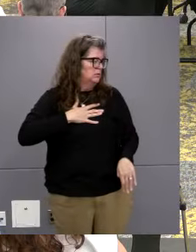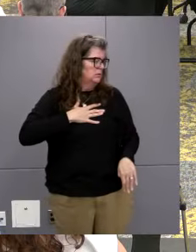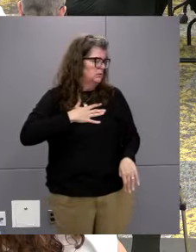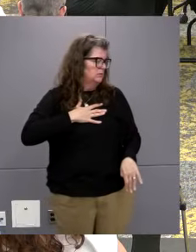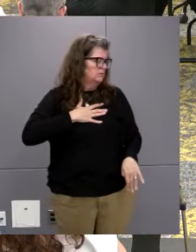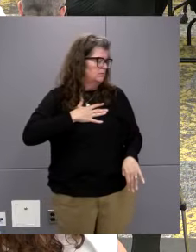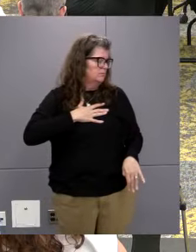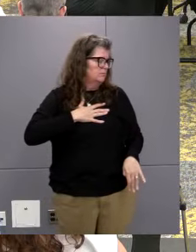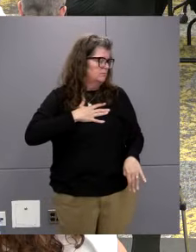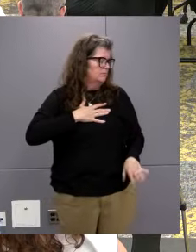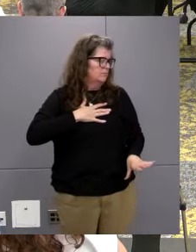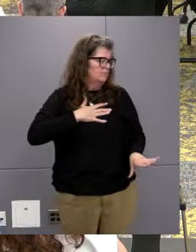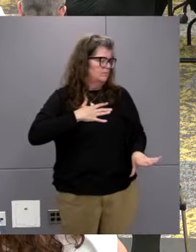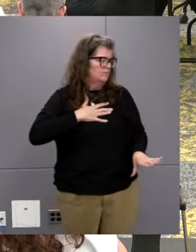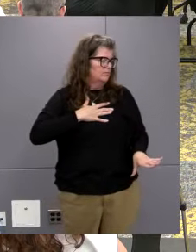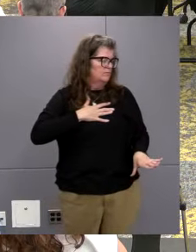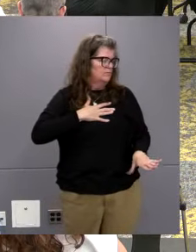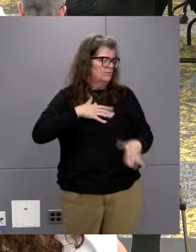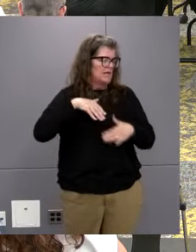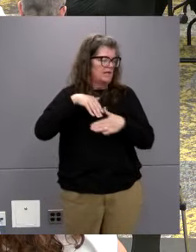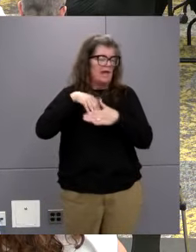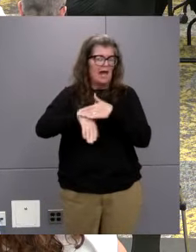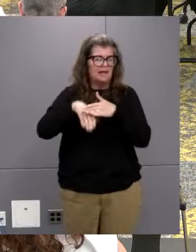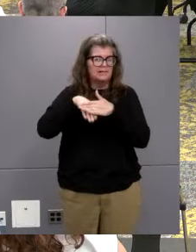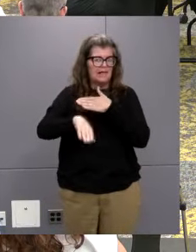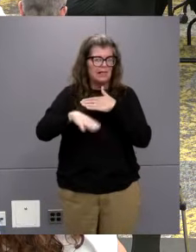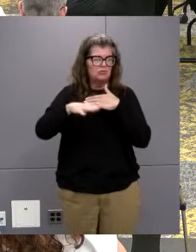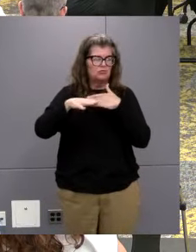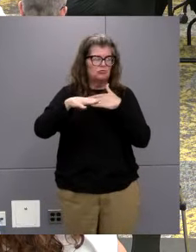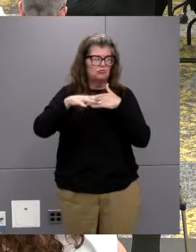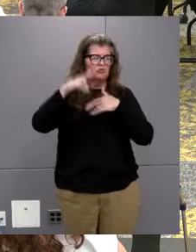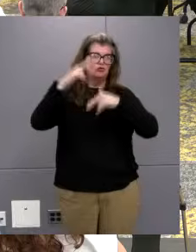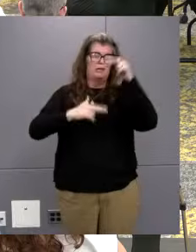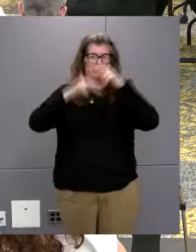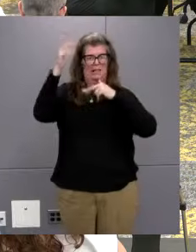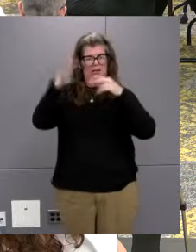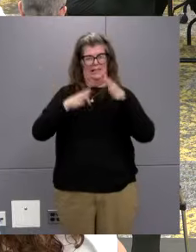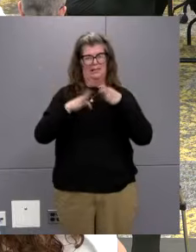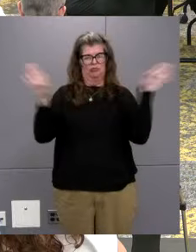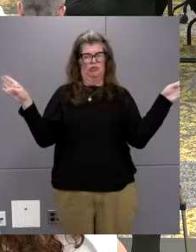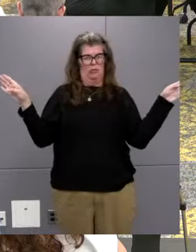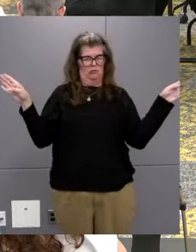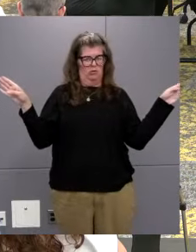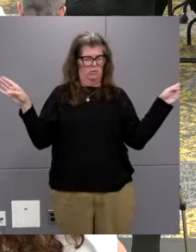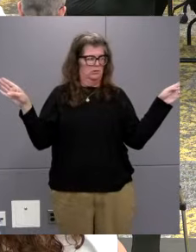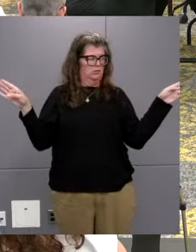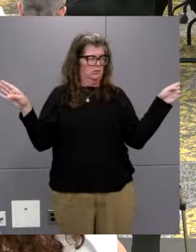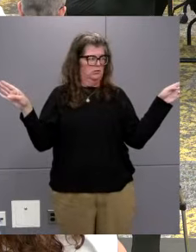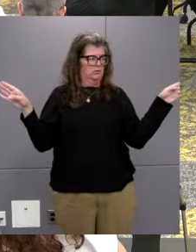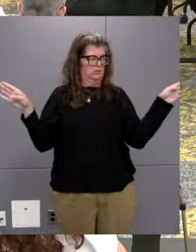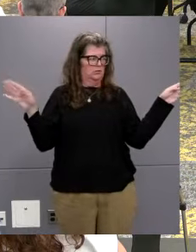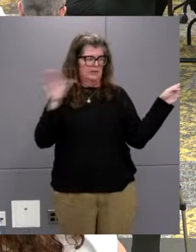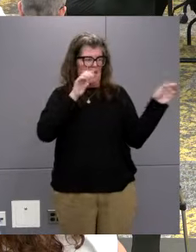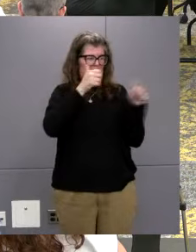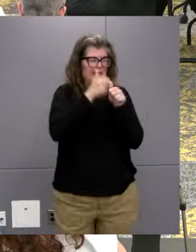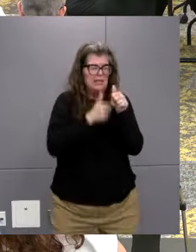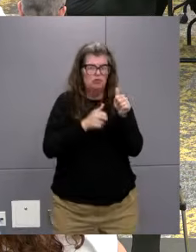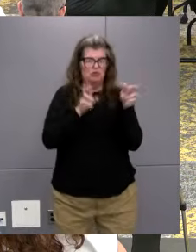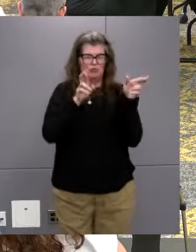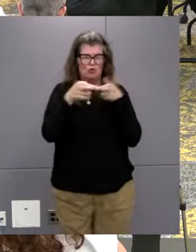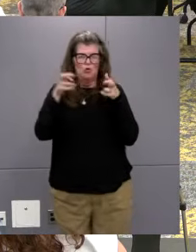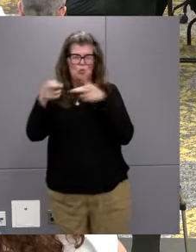and say where it's we- just the access to the buildings, not into what he's talking about, Yeah. the buildings itself.